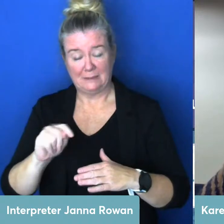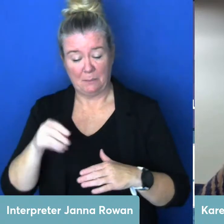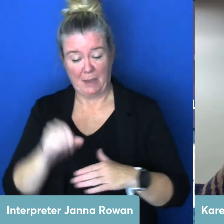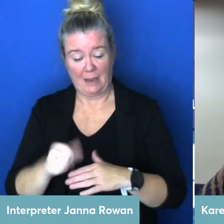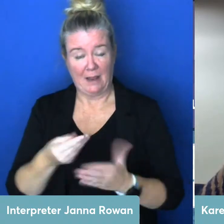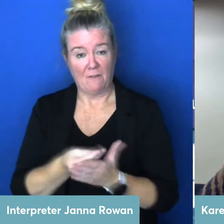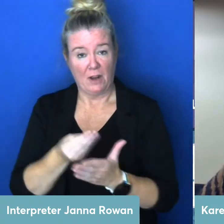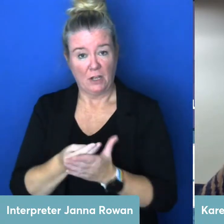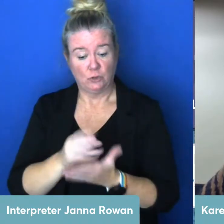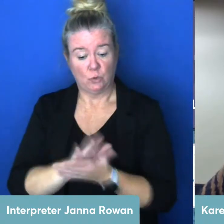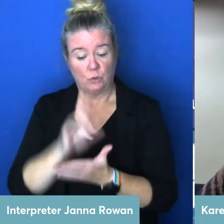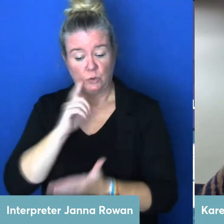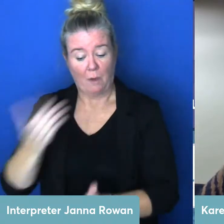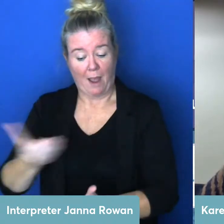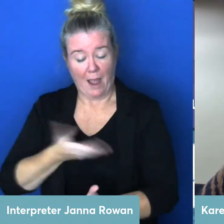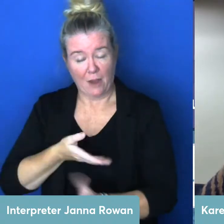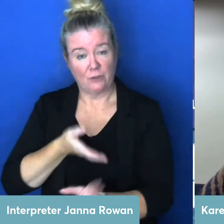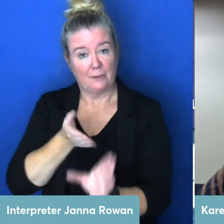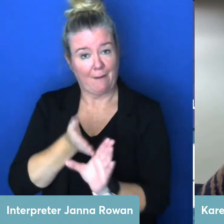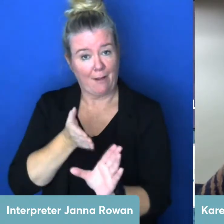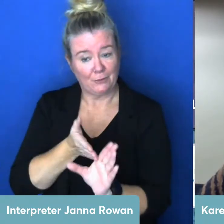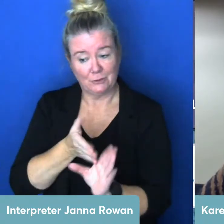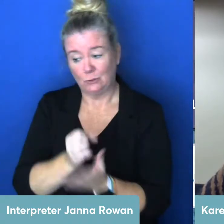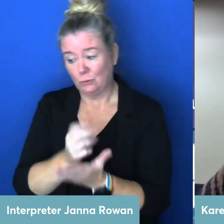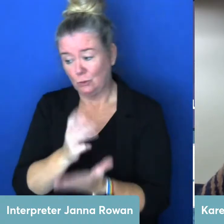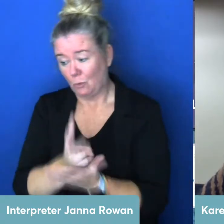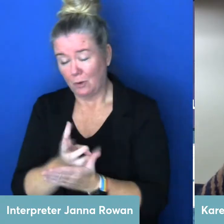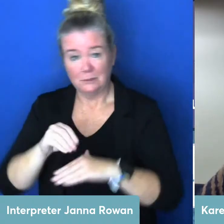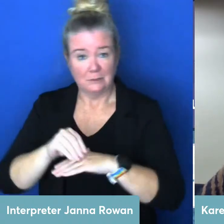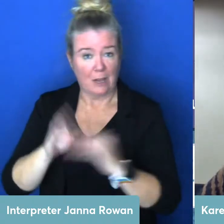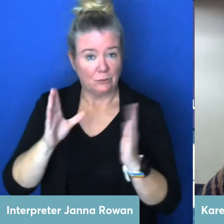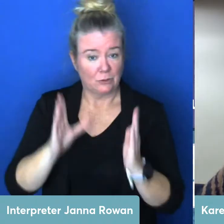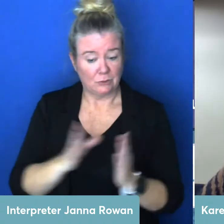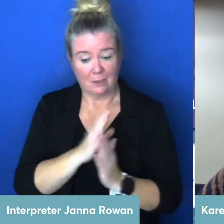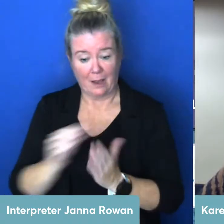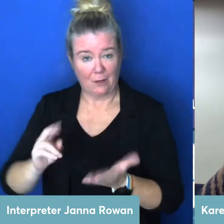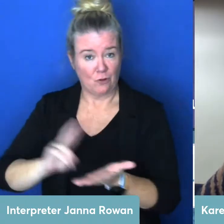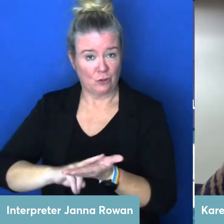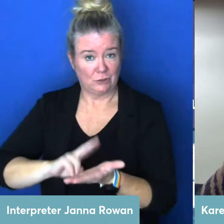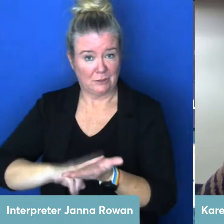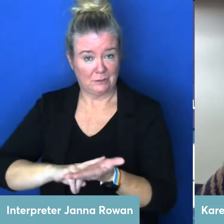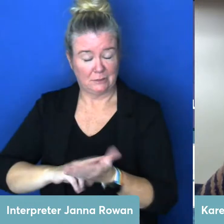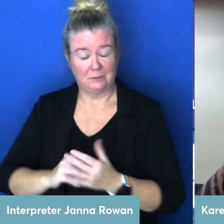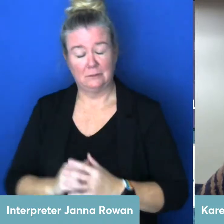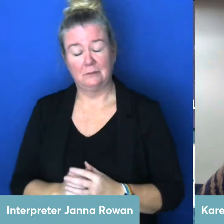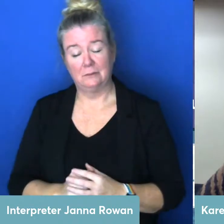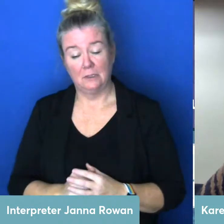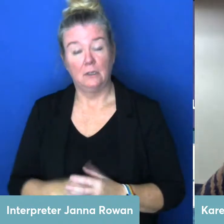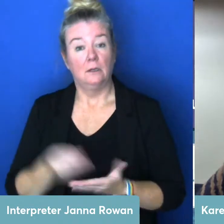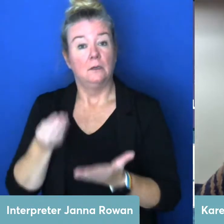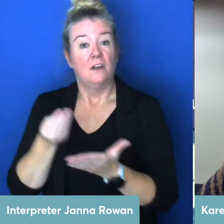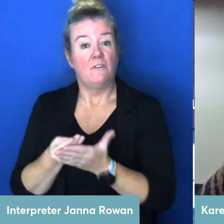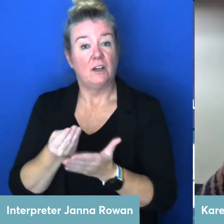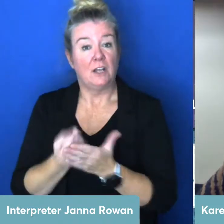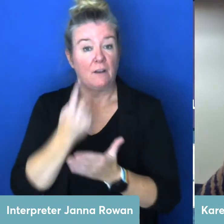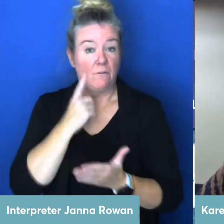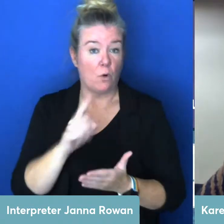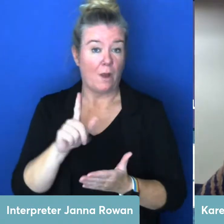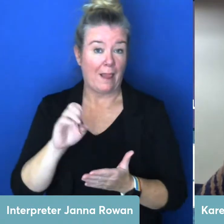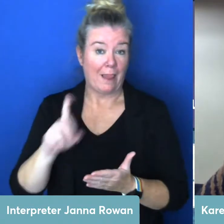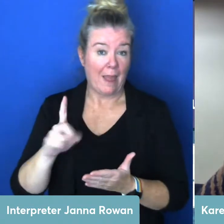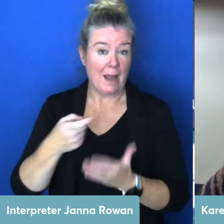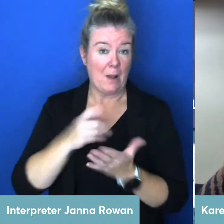hire psychologists, social workers, counselors, and nurses. Funding for the Lead